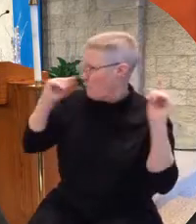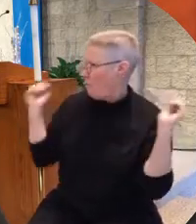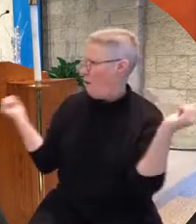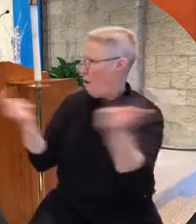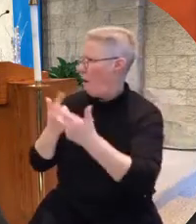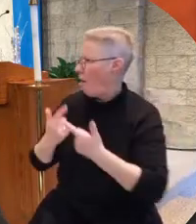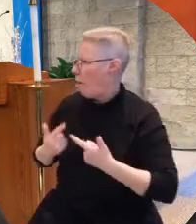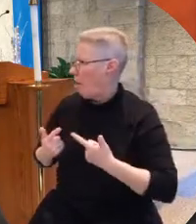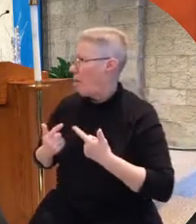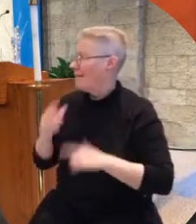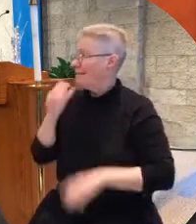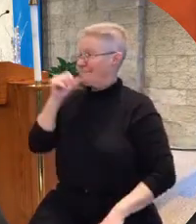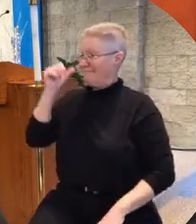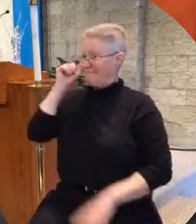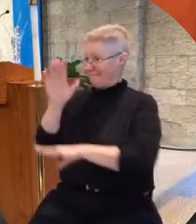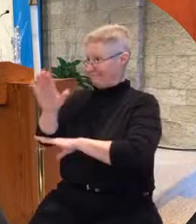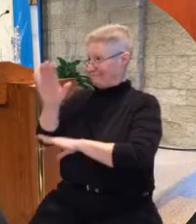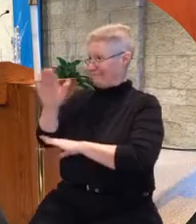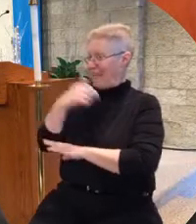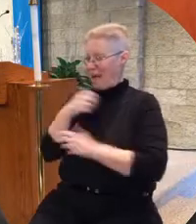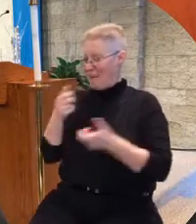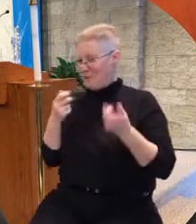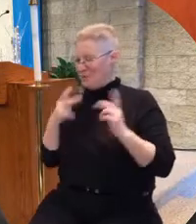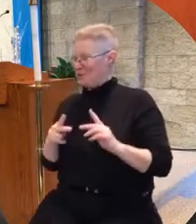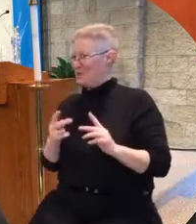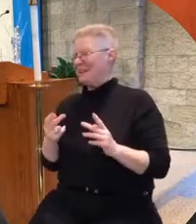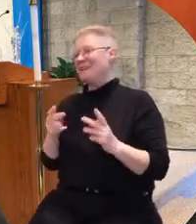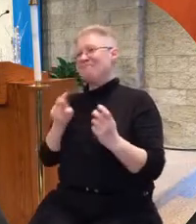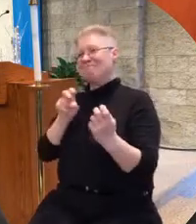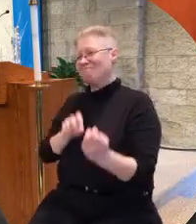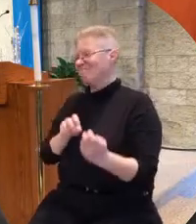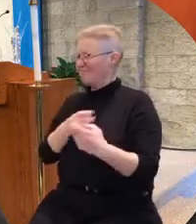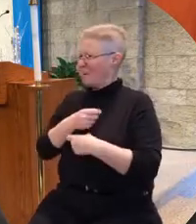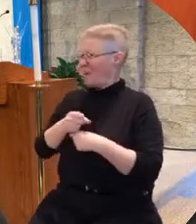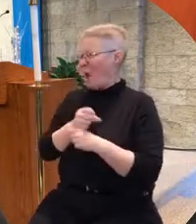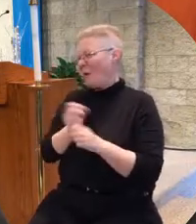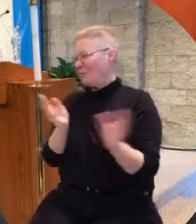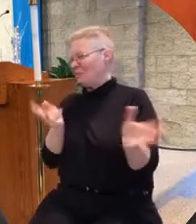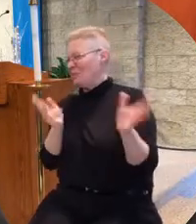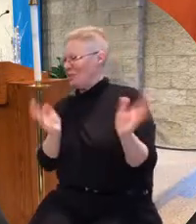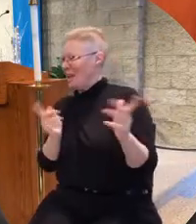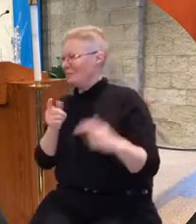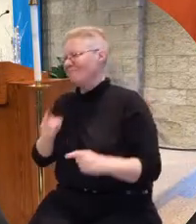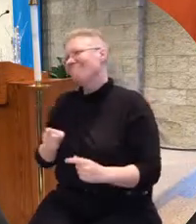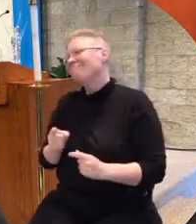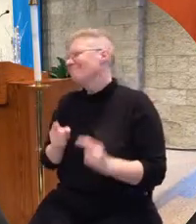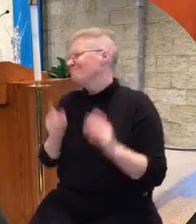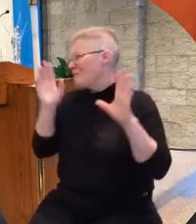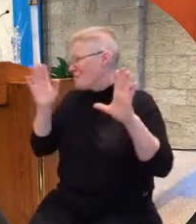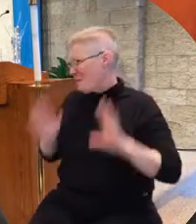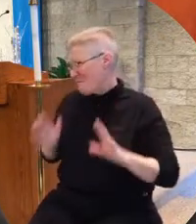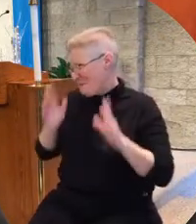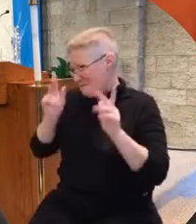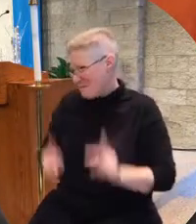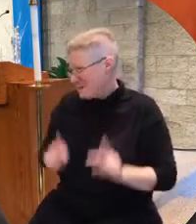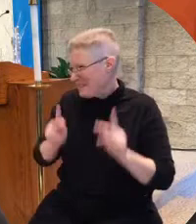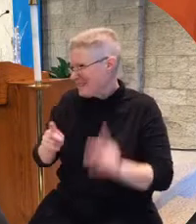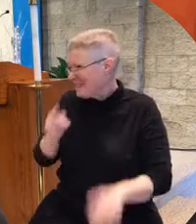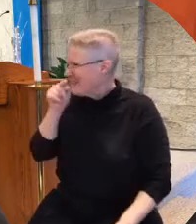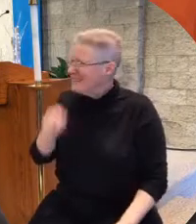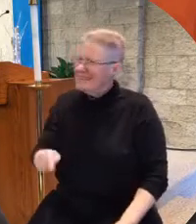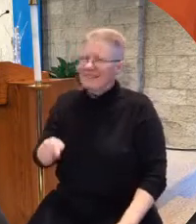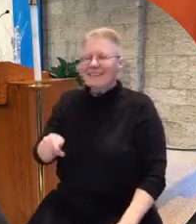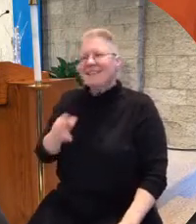opportunity yesterday afternoon to have coffee with our guest. She's a delightful person. She's spoken in probably hundreds of New